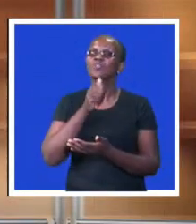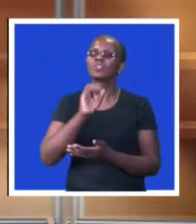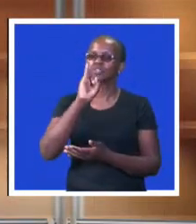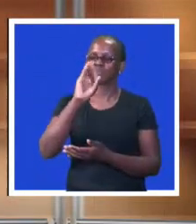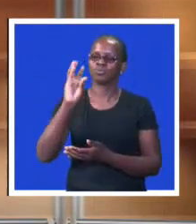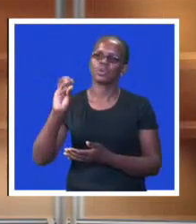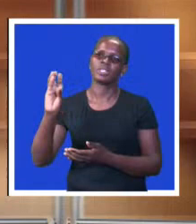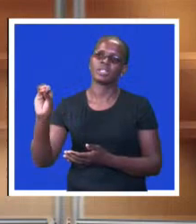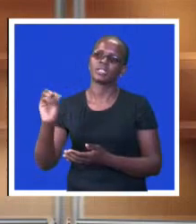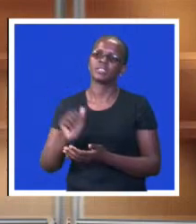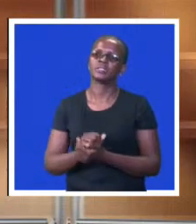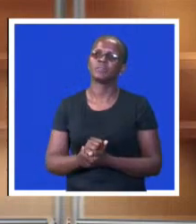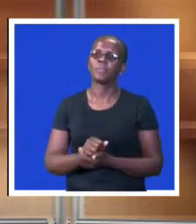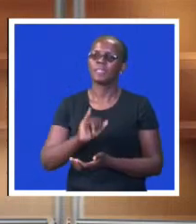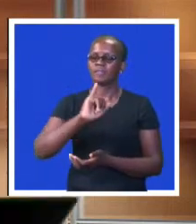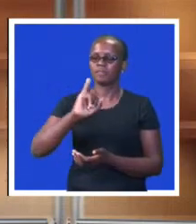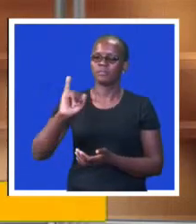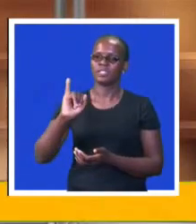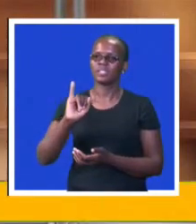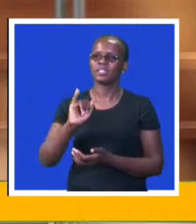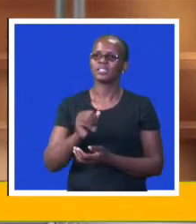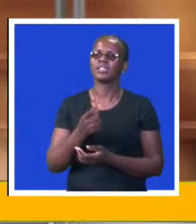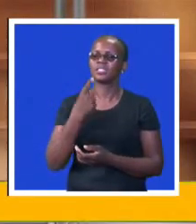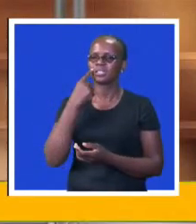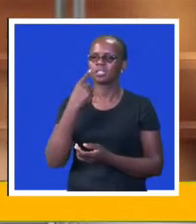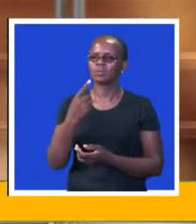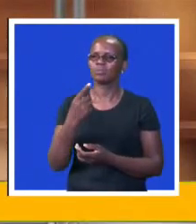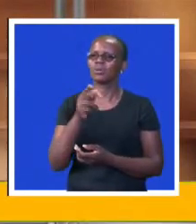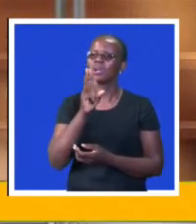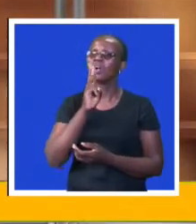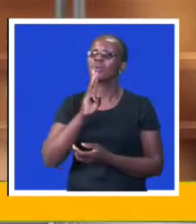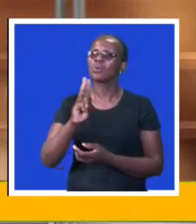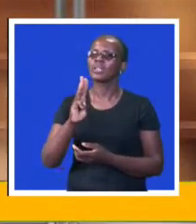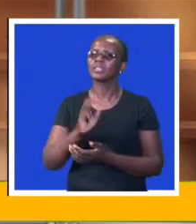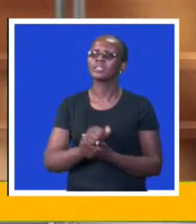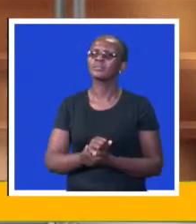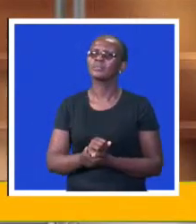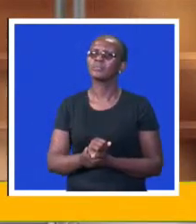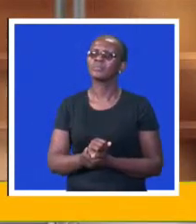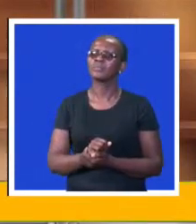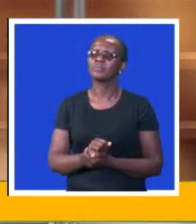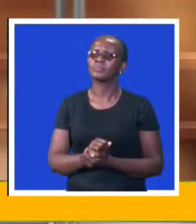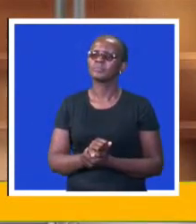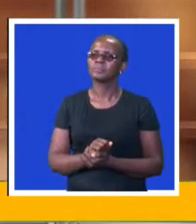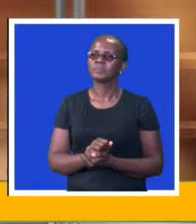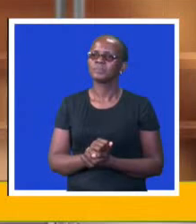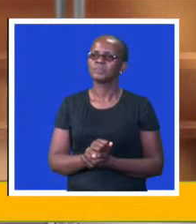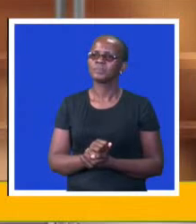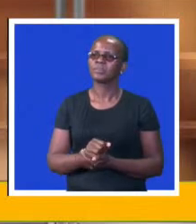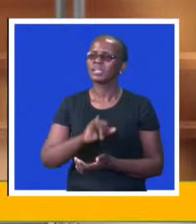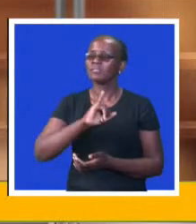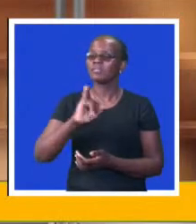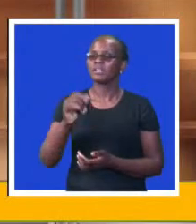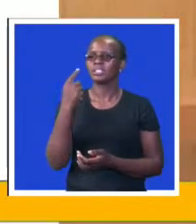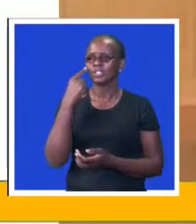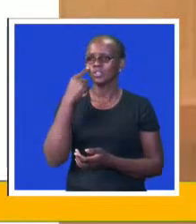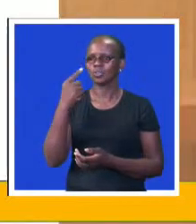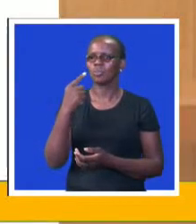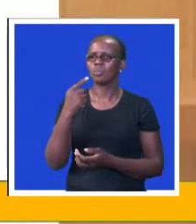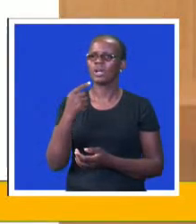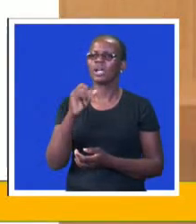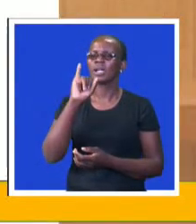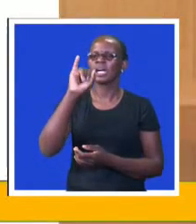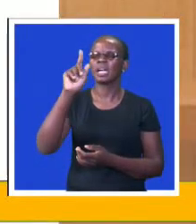are going to look at the words that we'll be using during the lesson. We are going to be first looking at the word